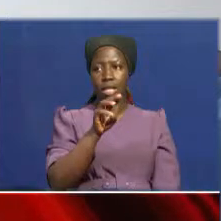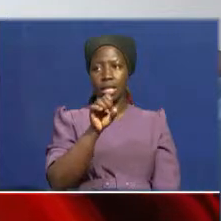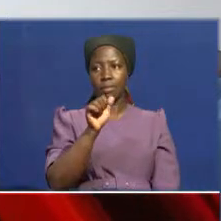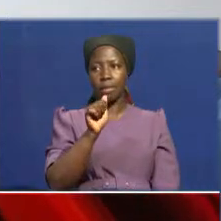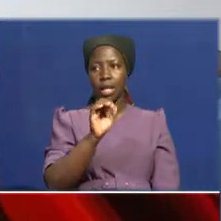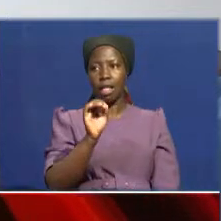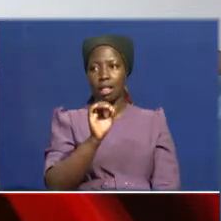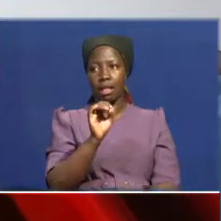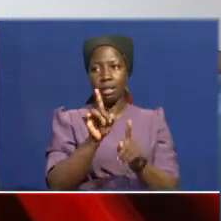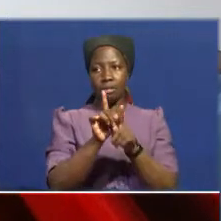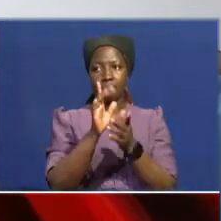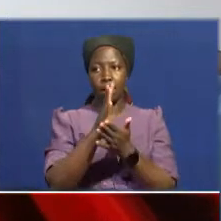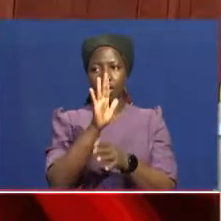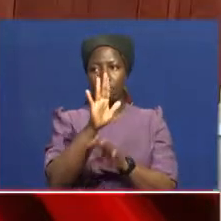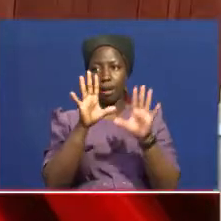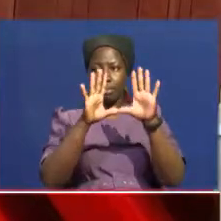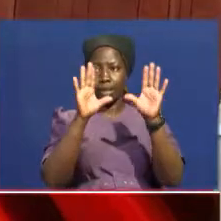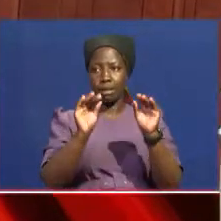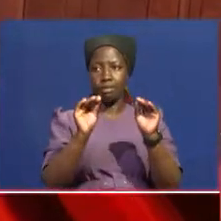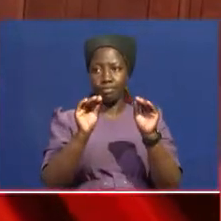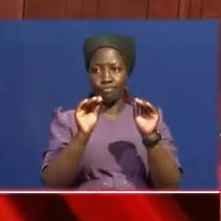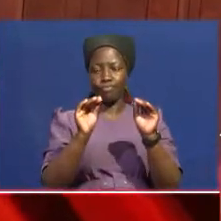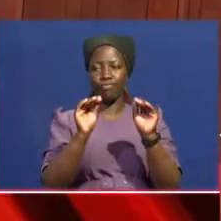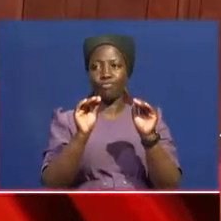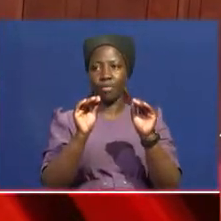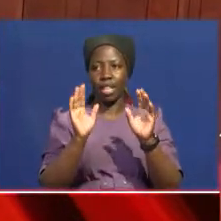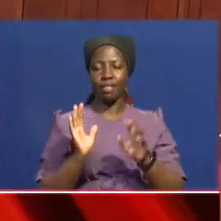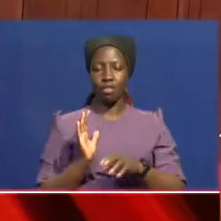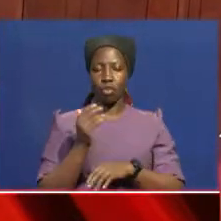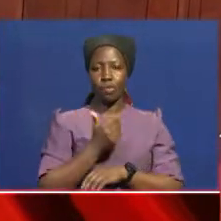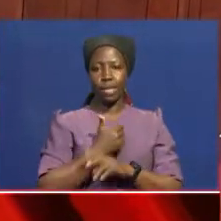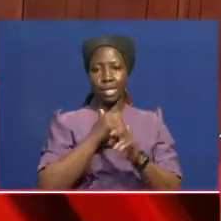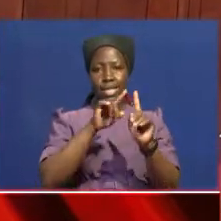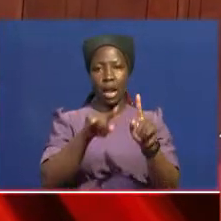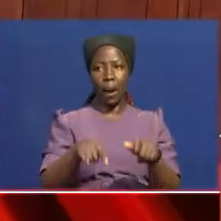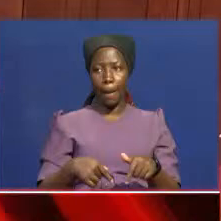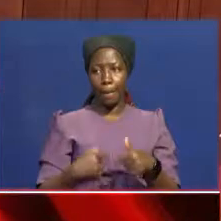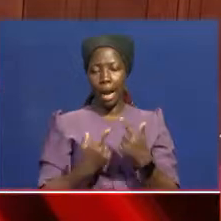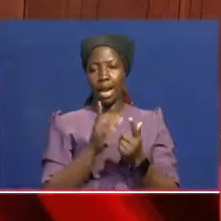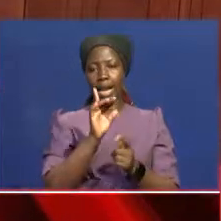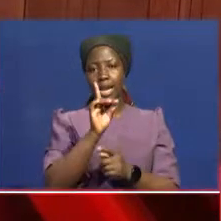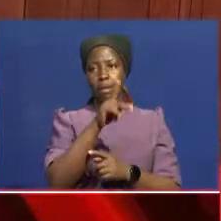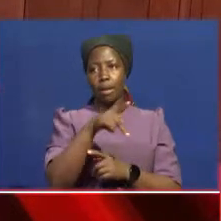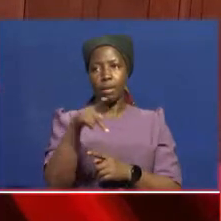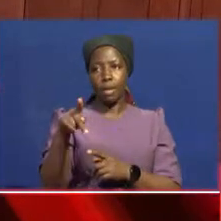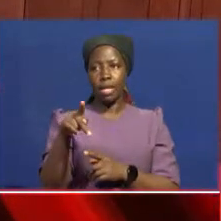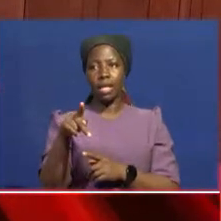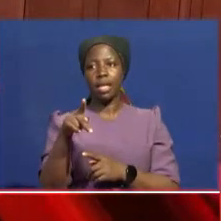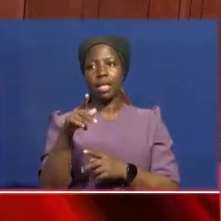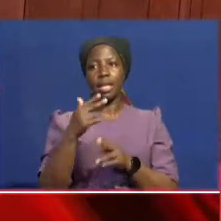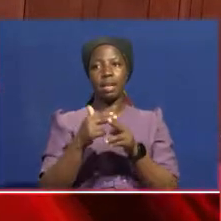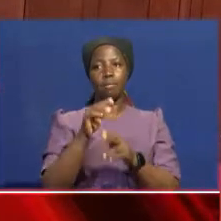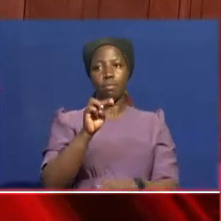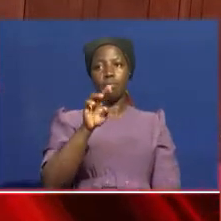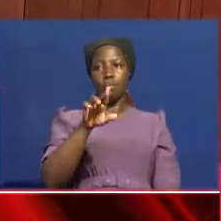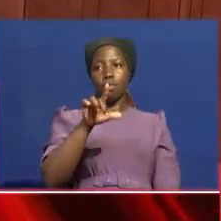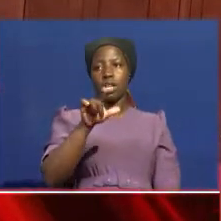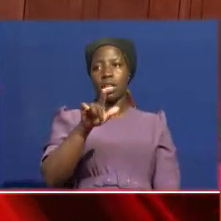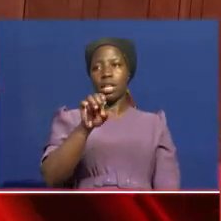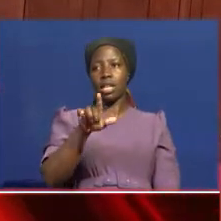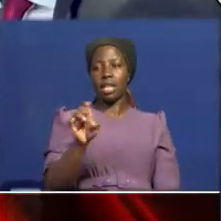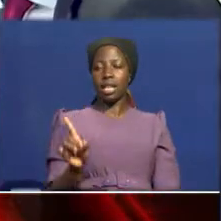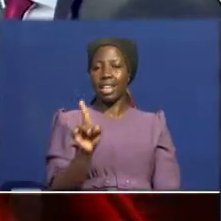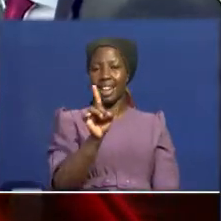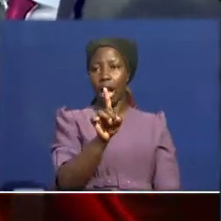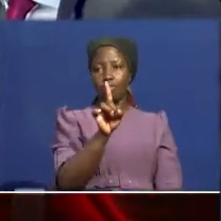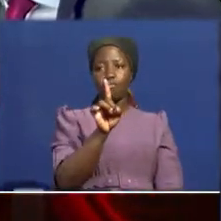its capital budget. The committee has therefore demanded that the DPP Renson Mulele appear before it in